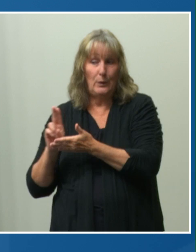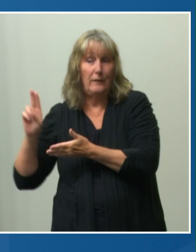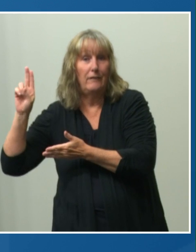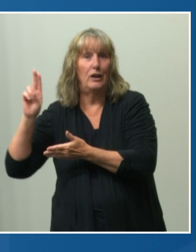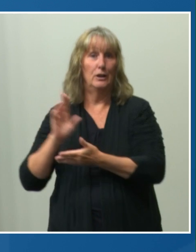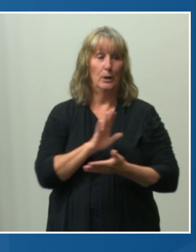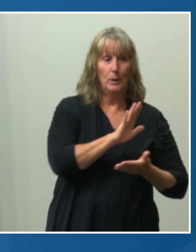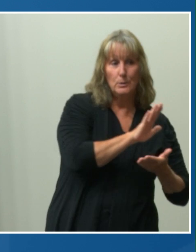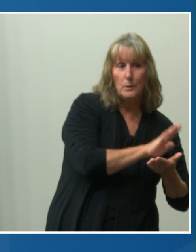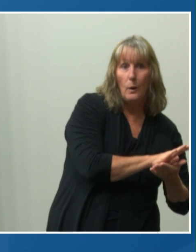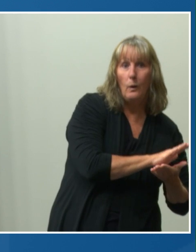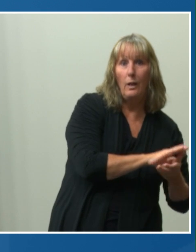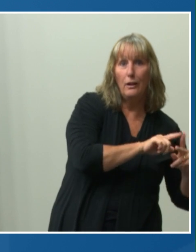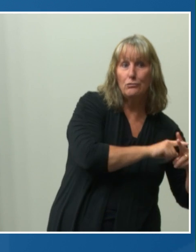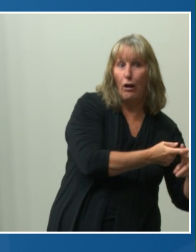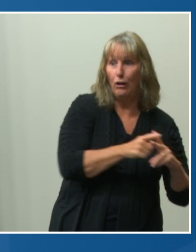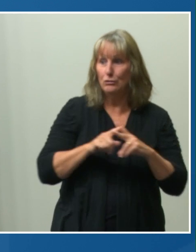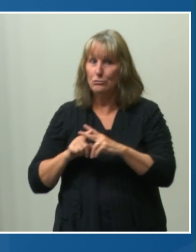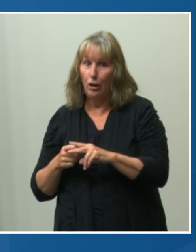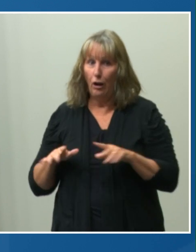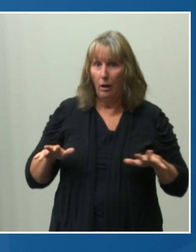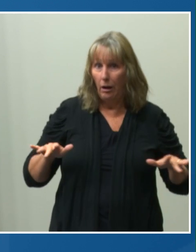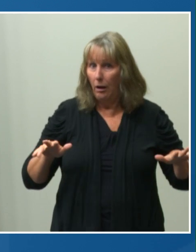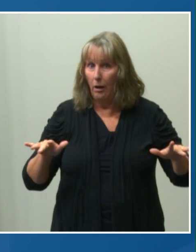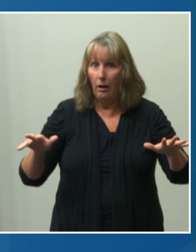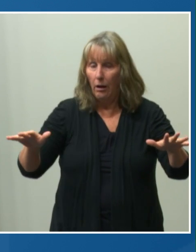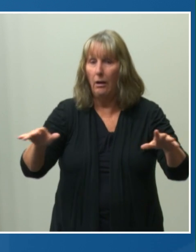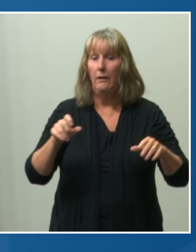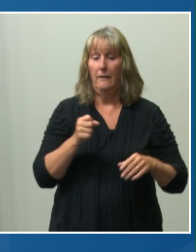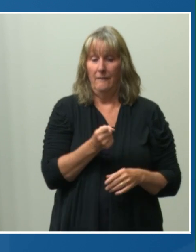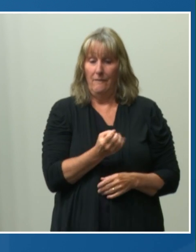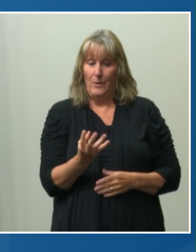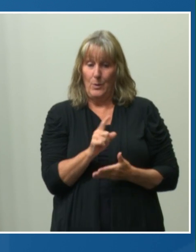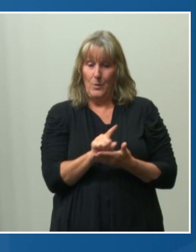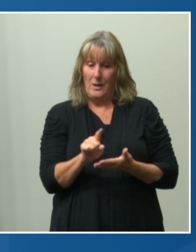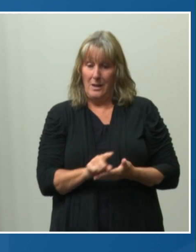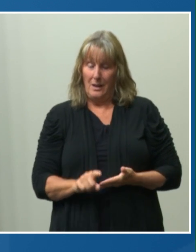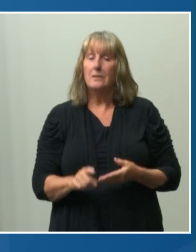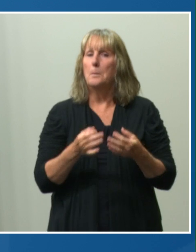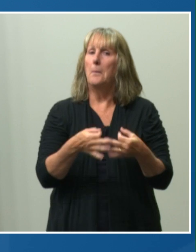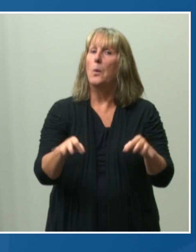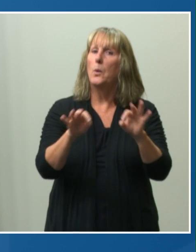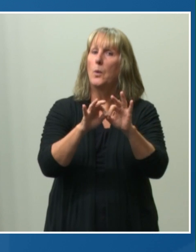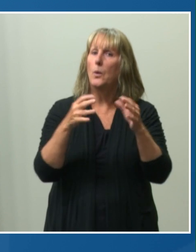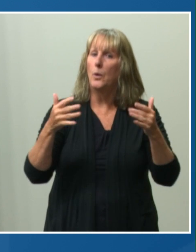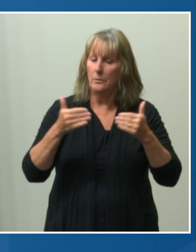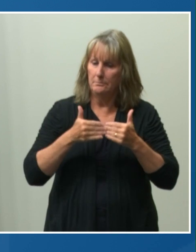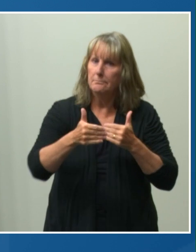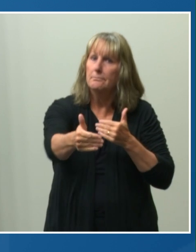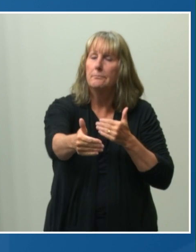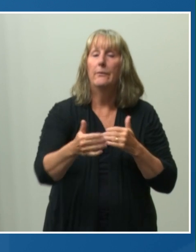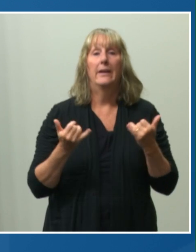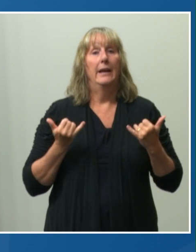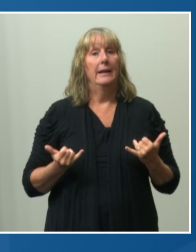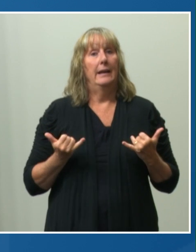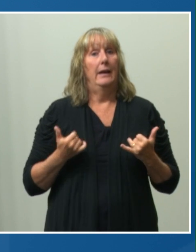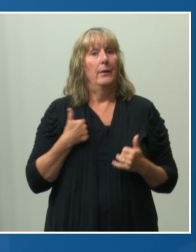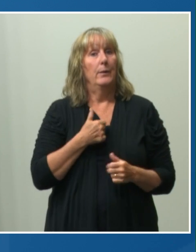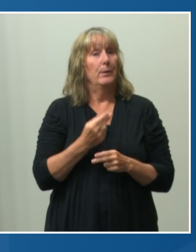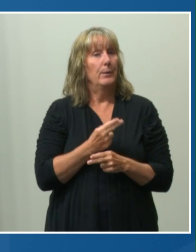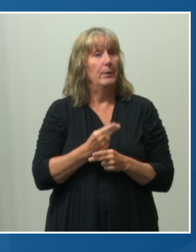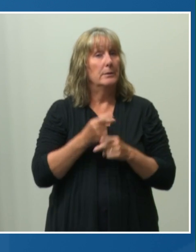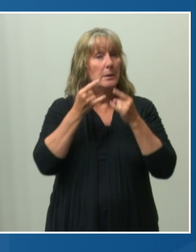school's settling in. So the next couple weeks are going to be really important, and especially now that we're